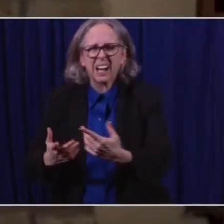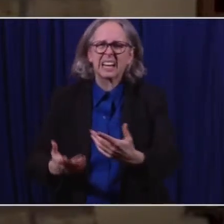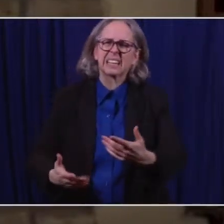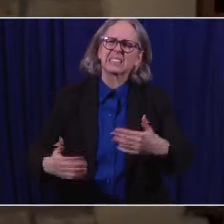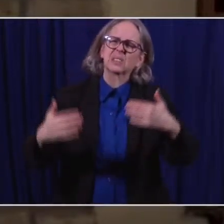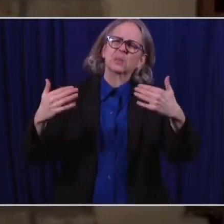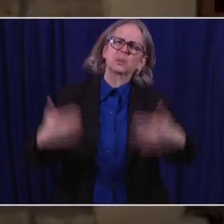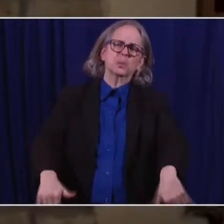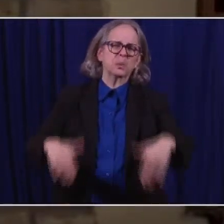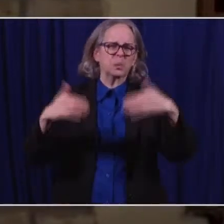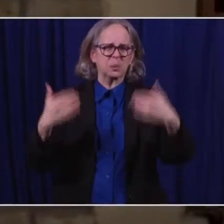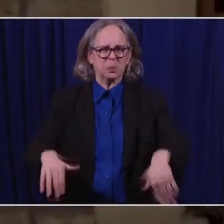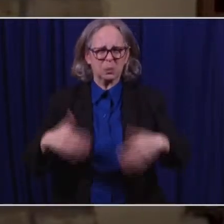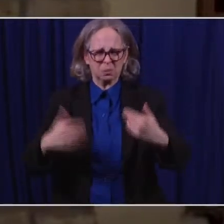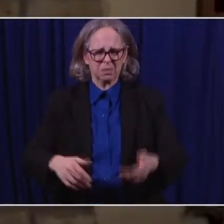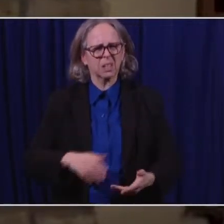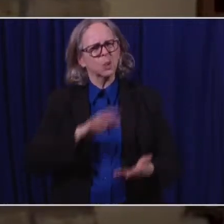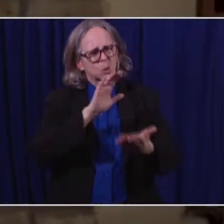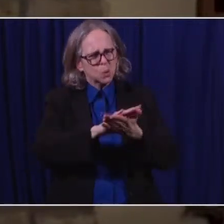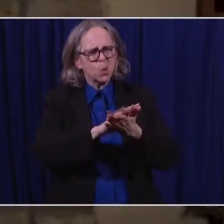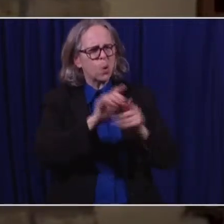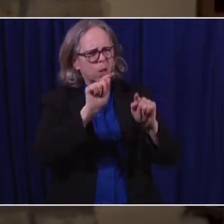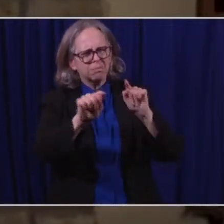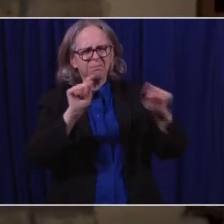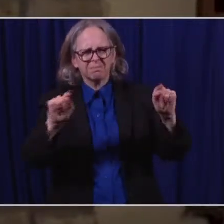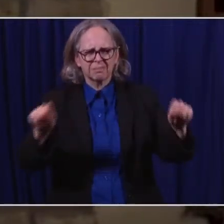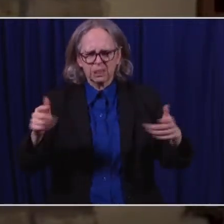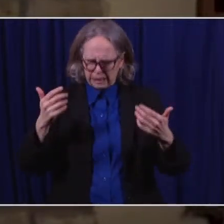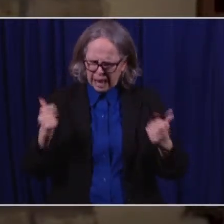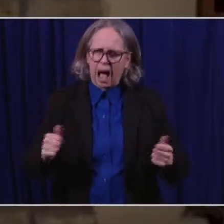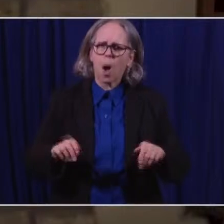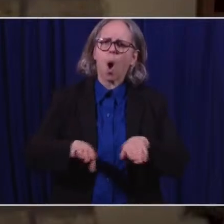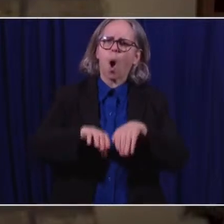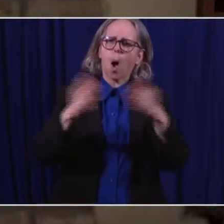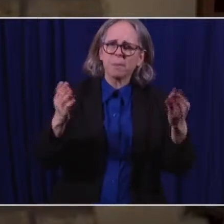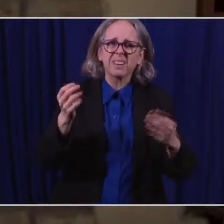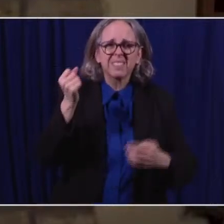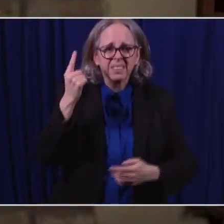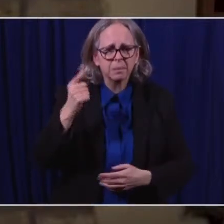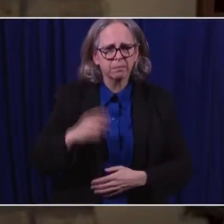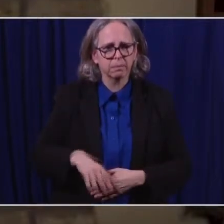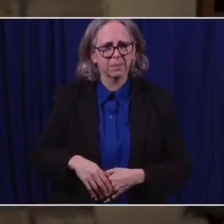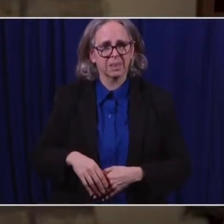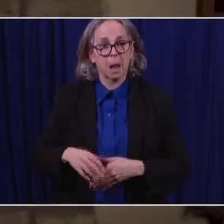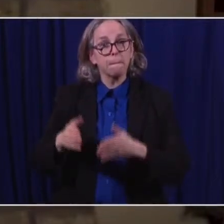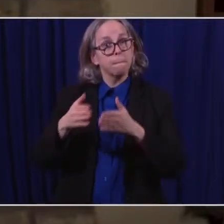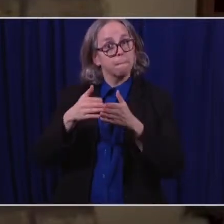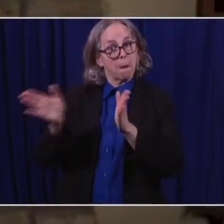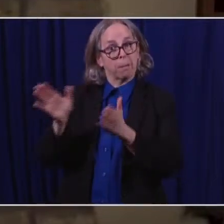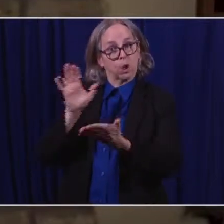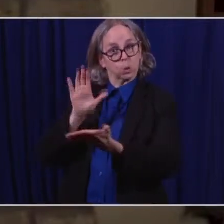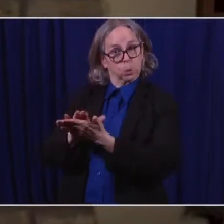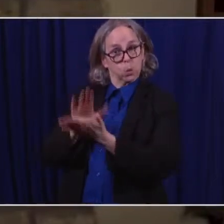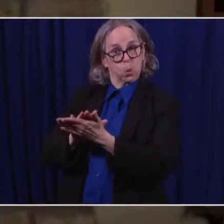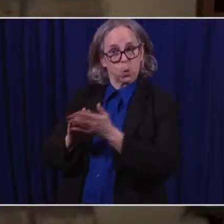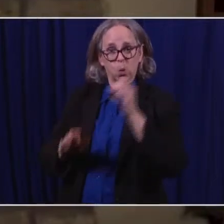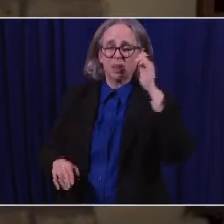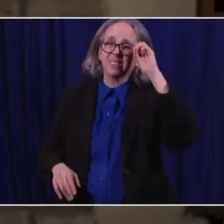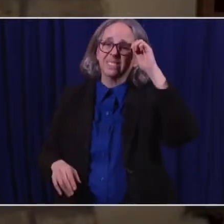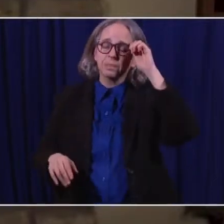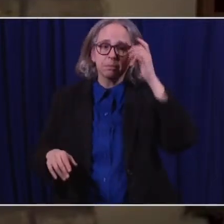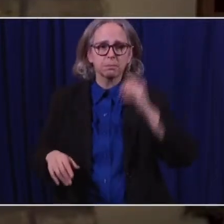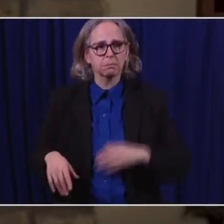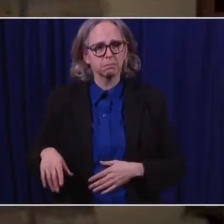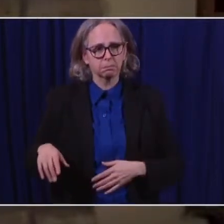back in. 98% of our public schools, and we're not only talking about vaccines for public schools, we're